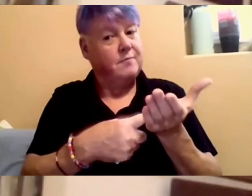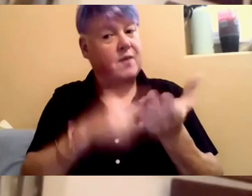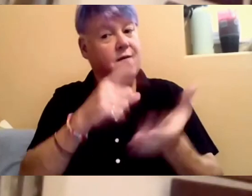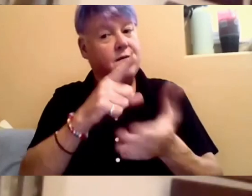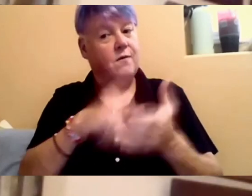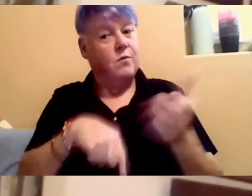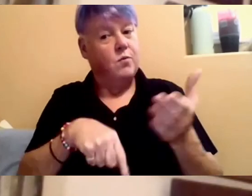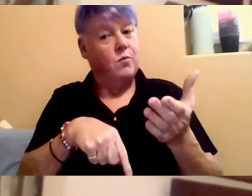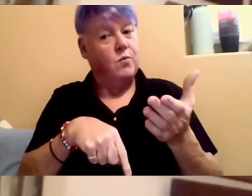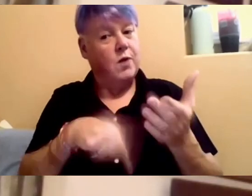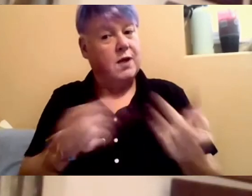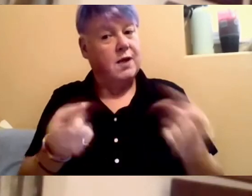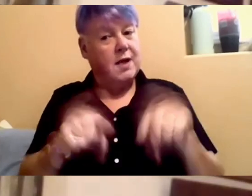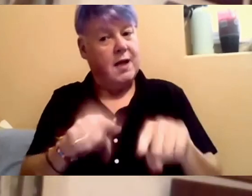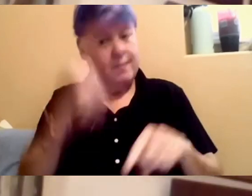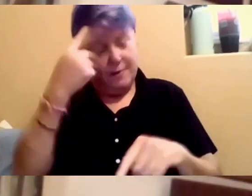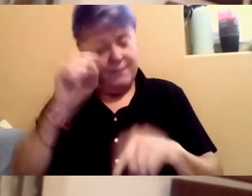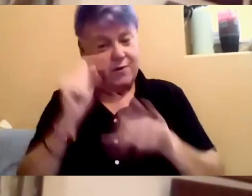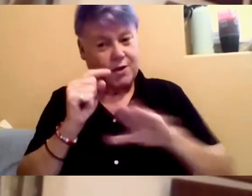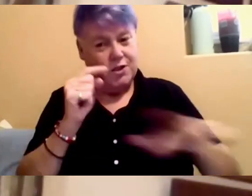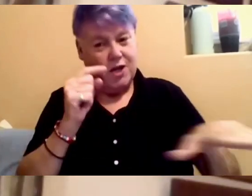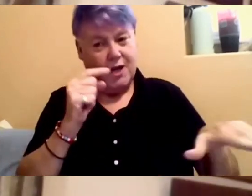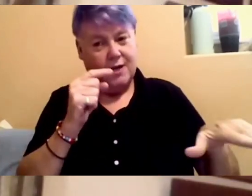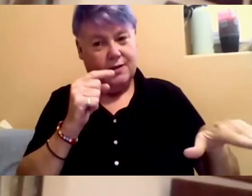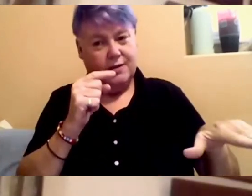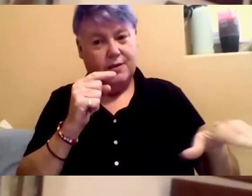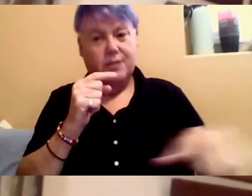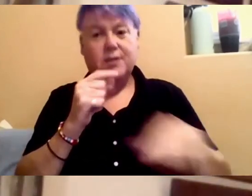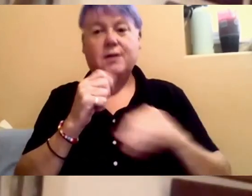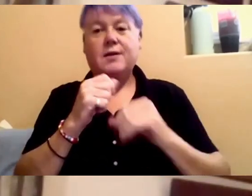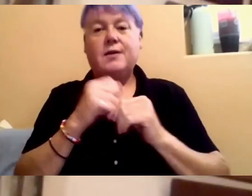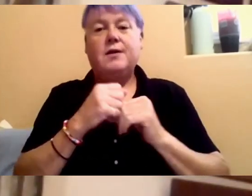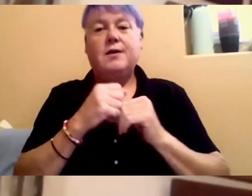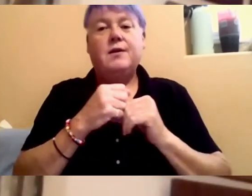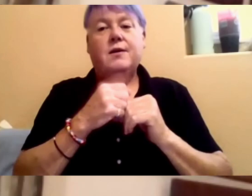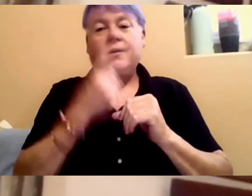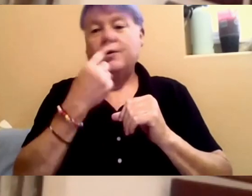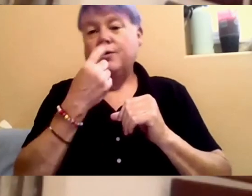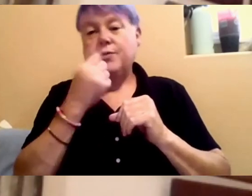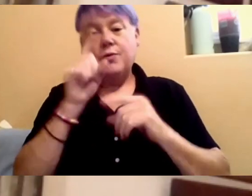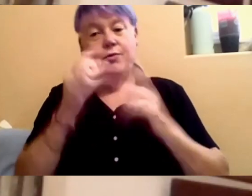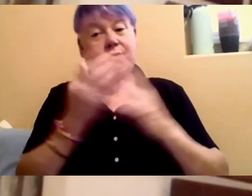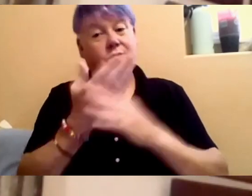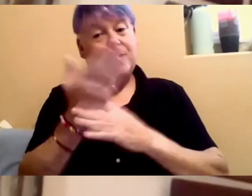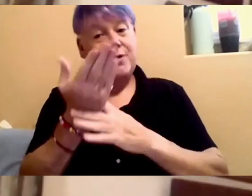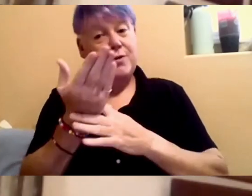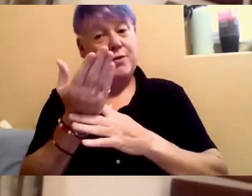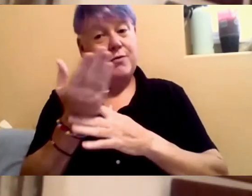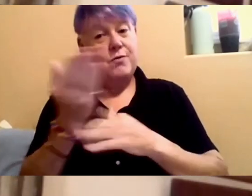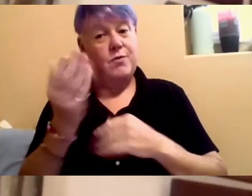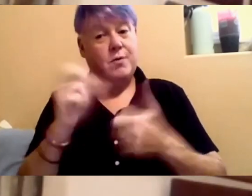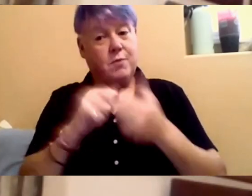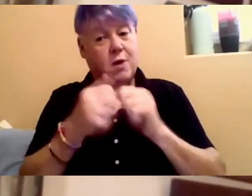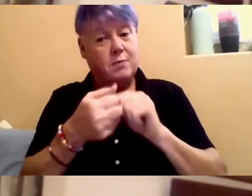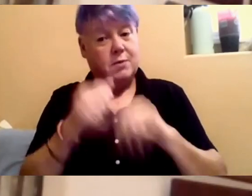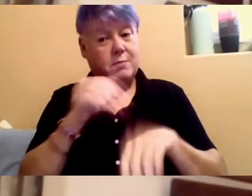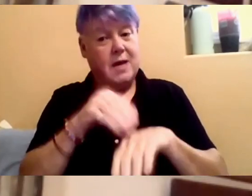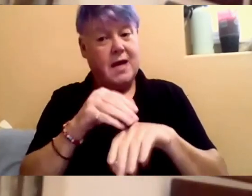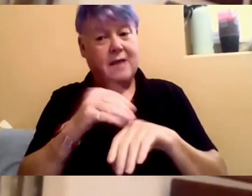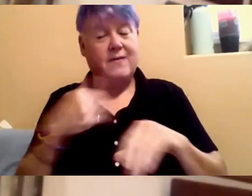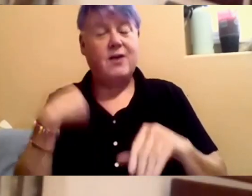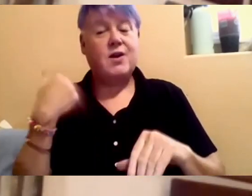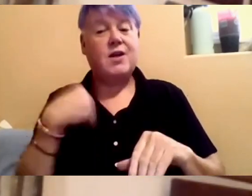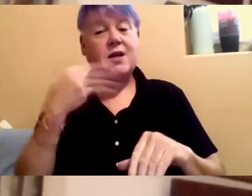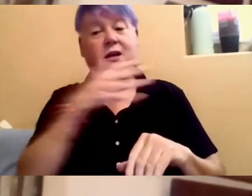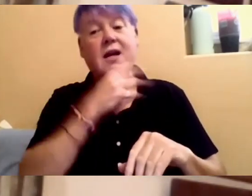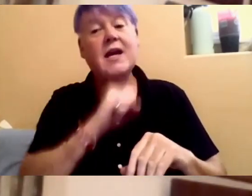are for a child, a young child, who goes through trauma at an early age, and what the effect of that will be,